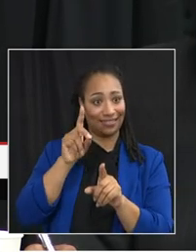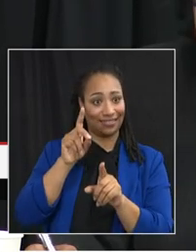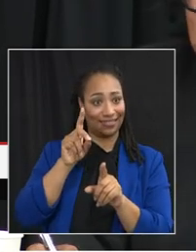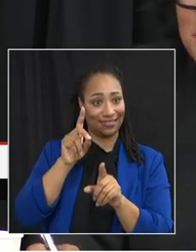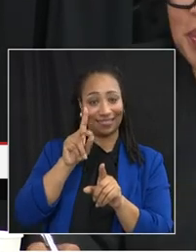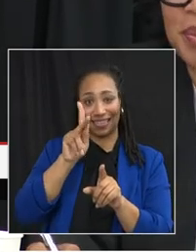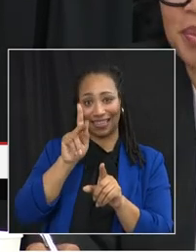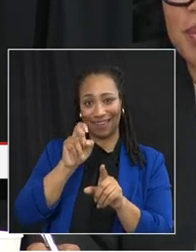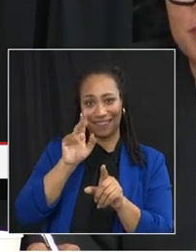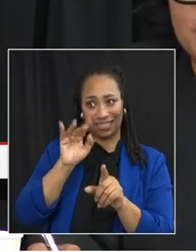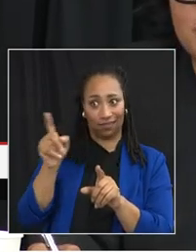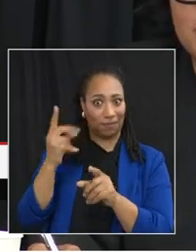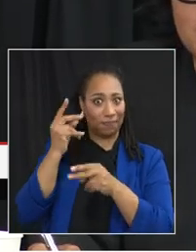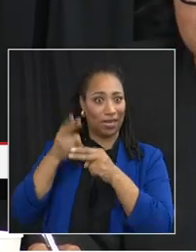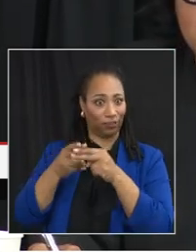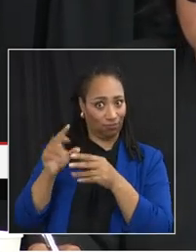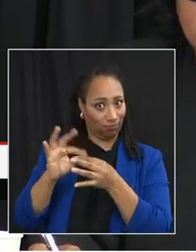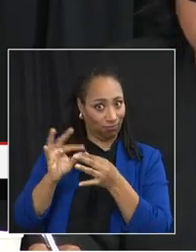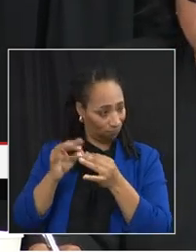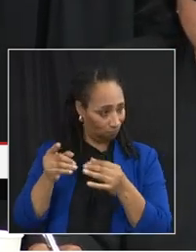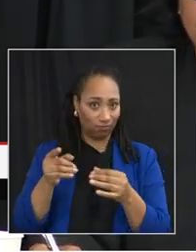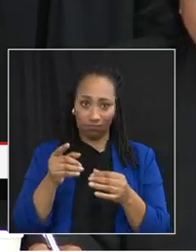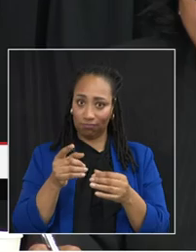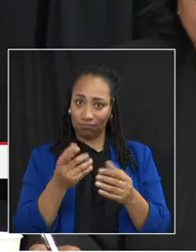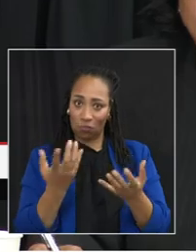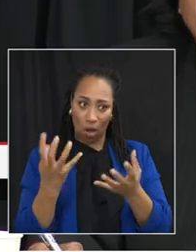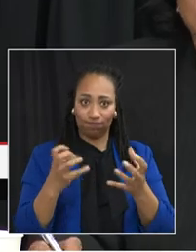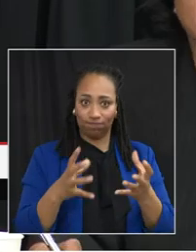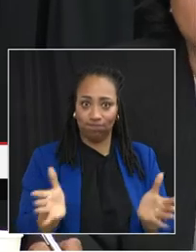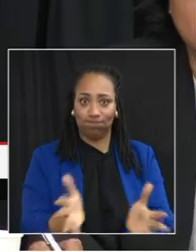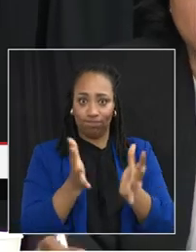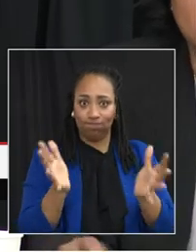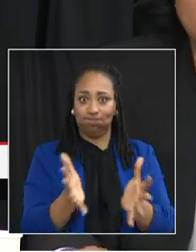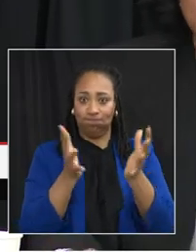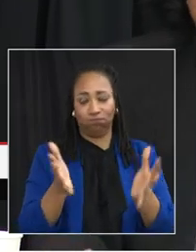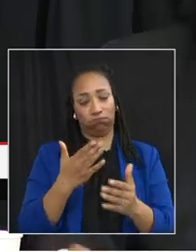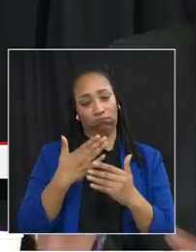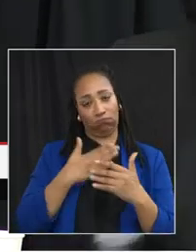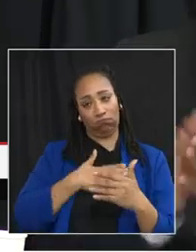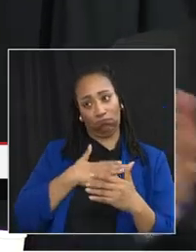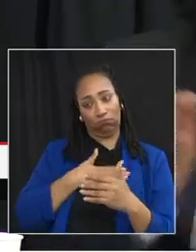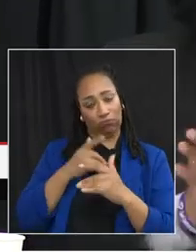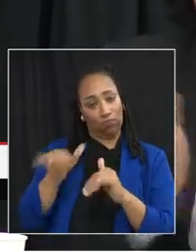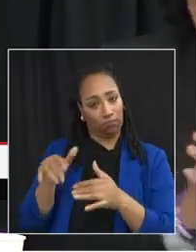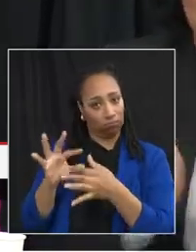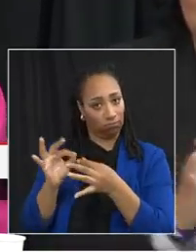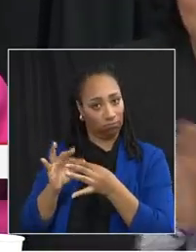Tell your friends. They can go on our website at budget.dc.gov to learn more. Thank you.